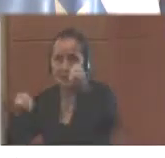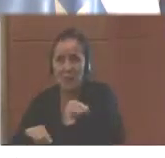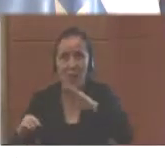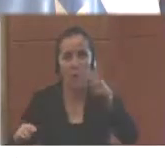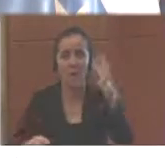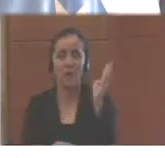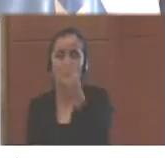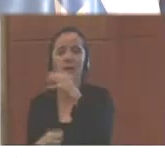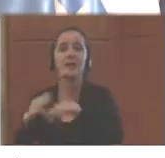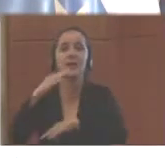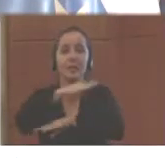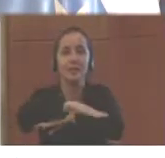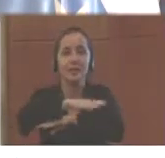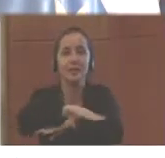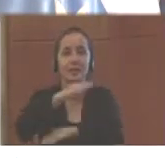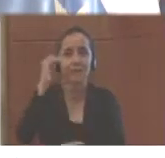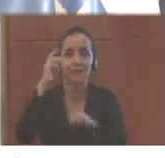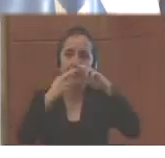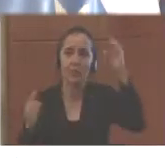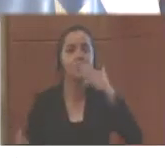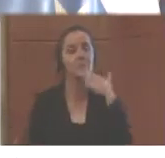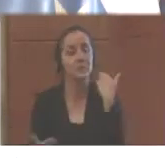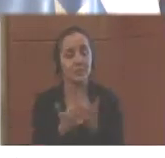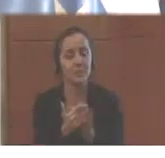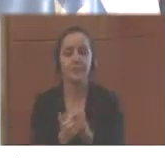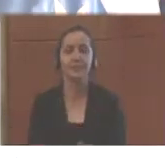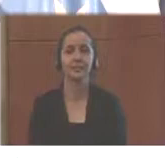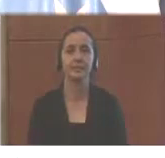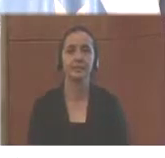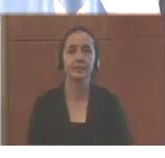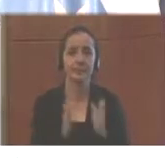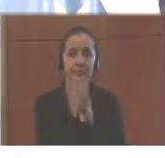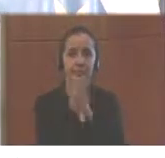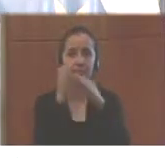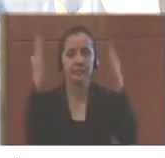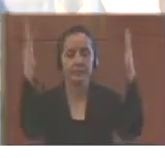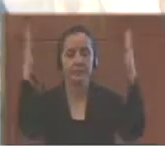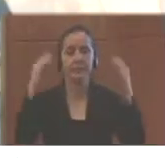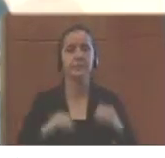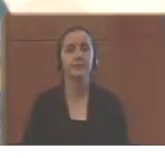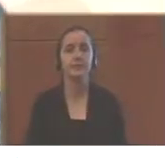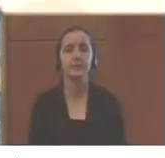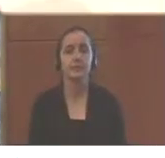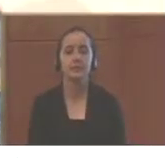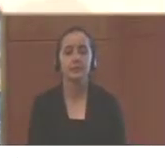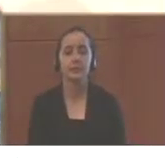organizing this 4th session of the regional platform. Thank you very much.